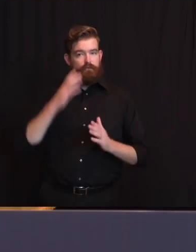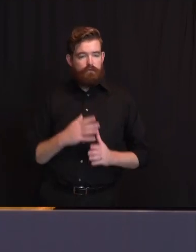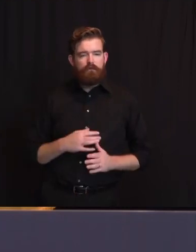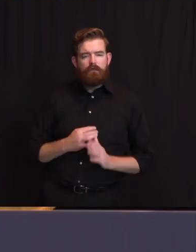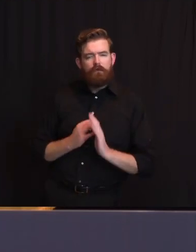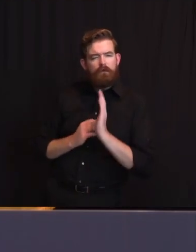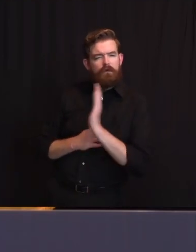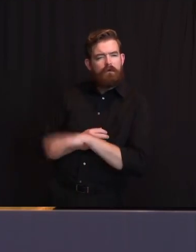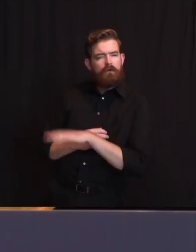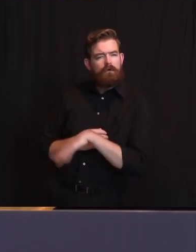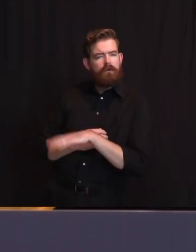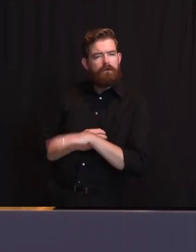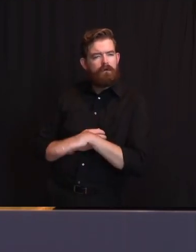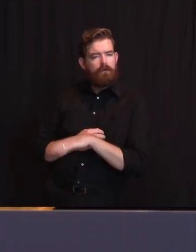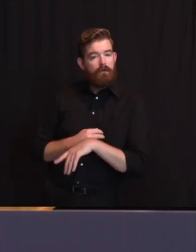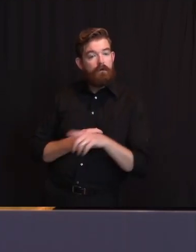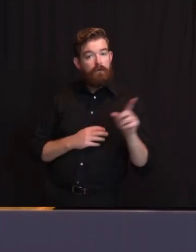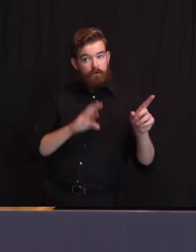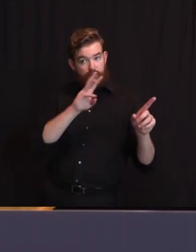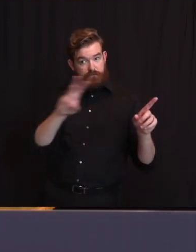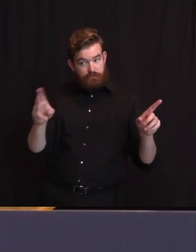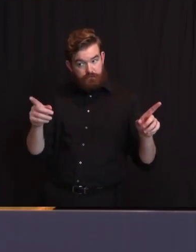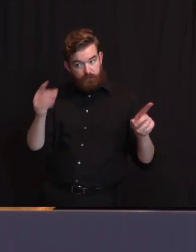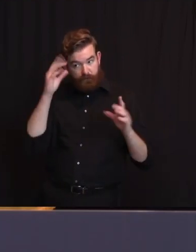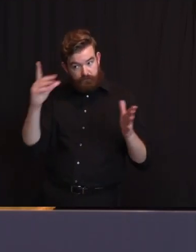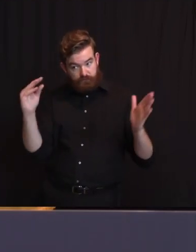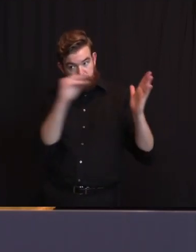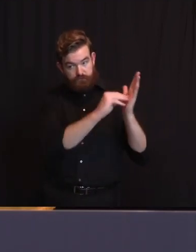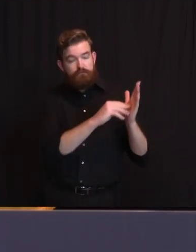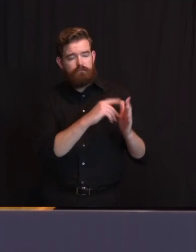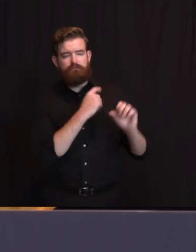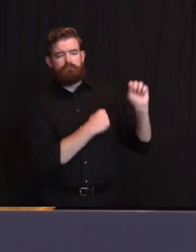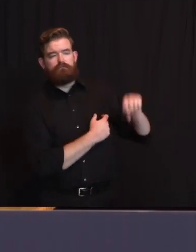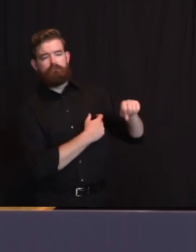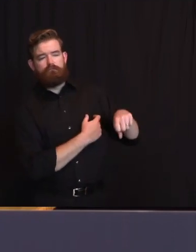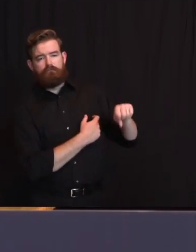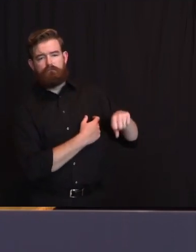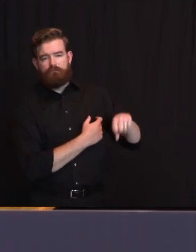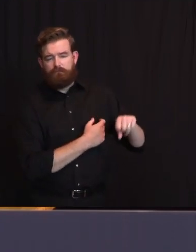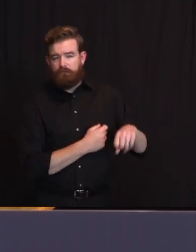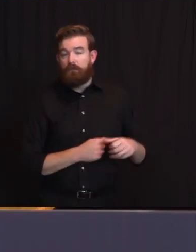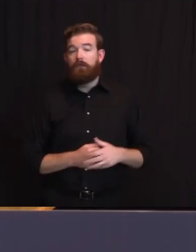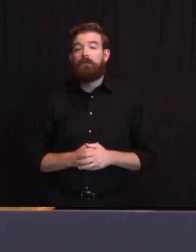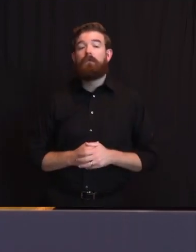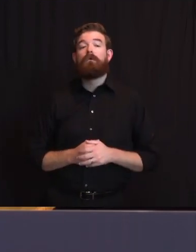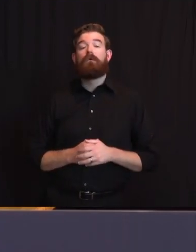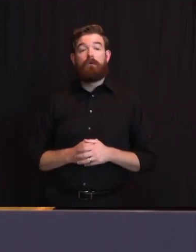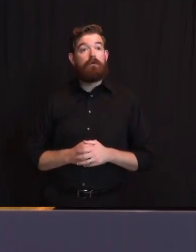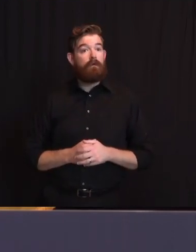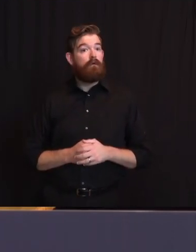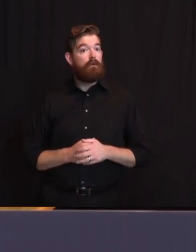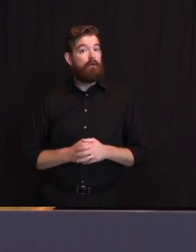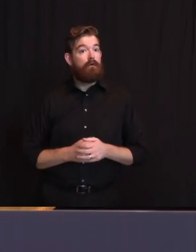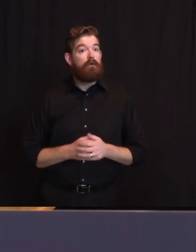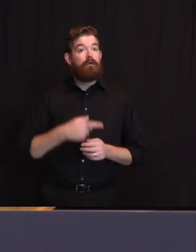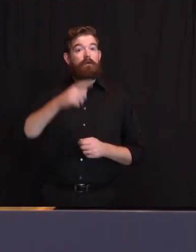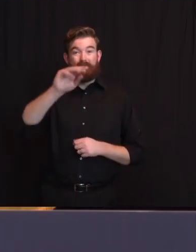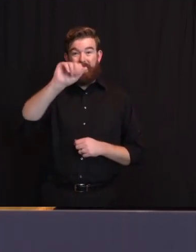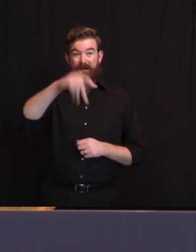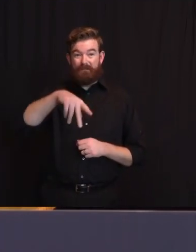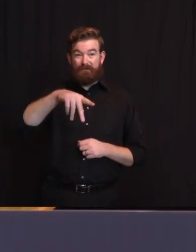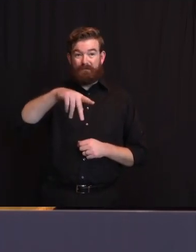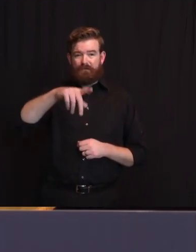Department of Health. If you look at your maps right now, Judy, the only place that's not green, and you and I talked about this earlier, is the sort of west central. Any